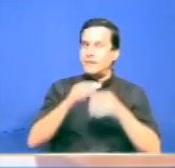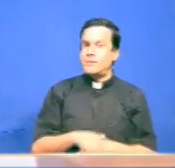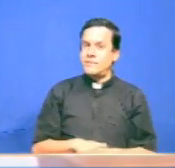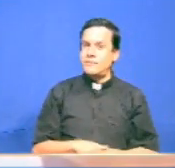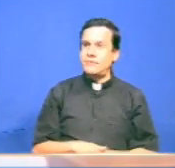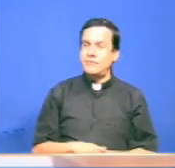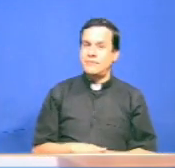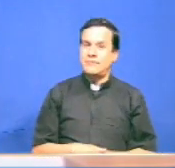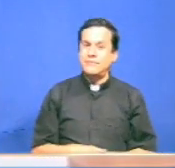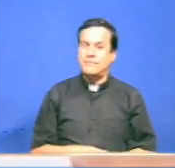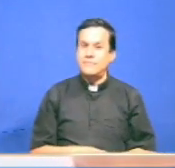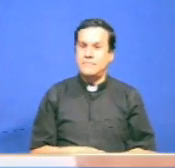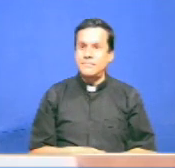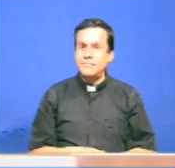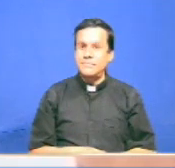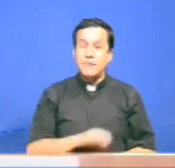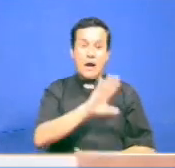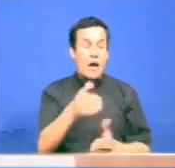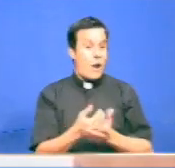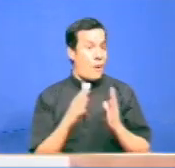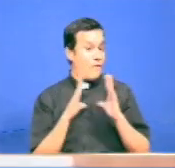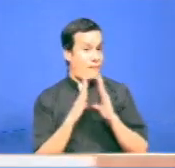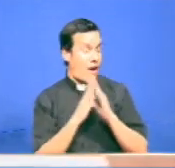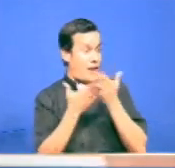Kivuva, our dear fathers,